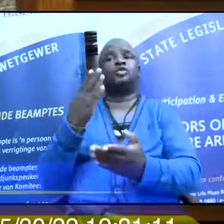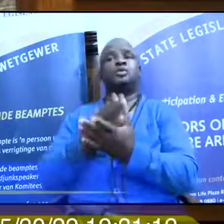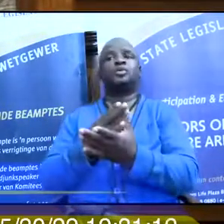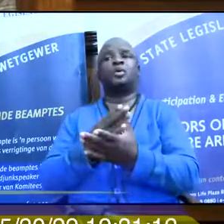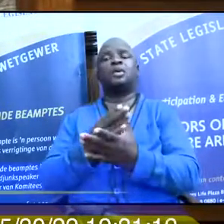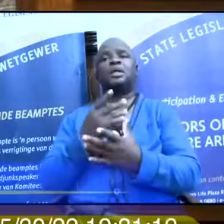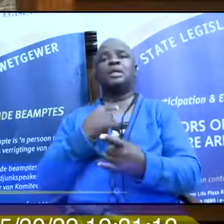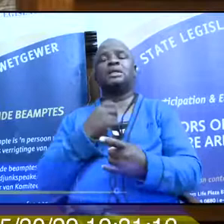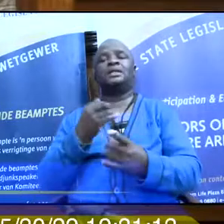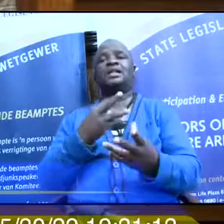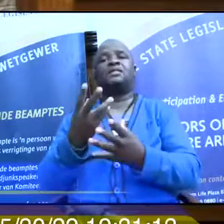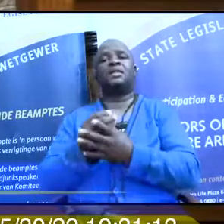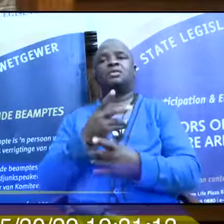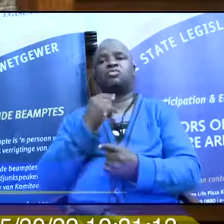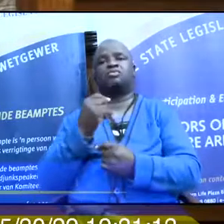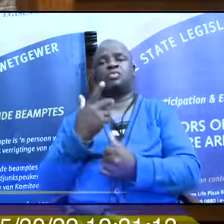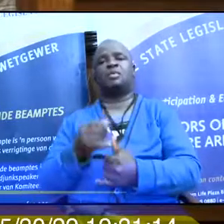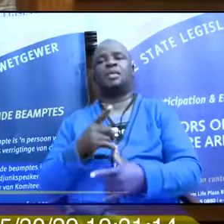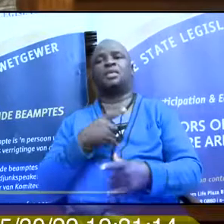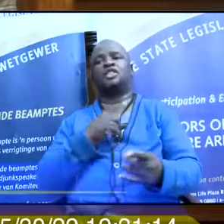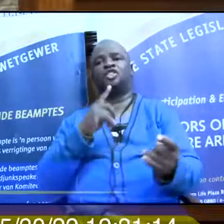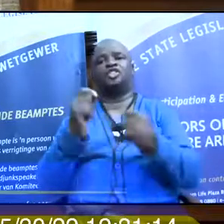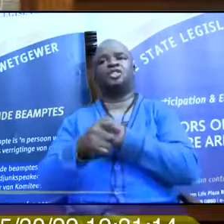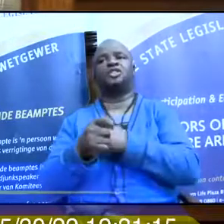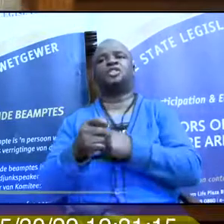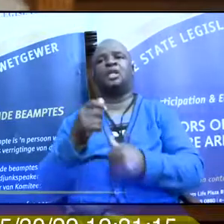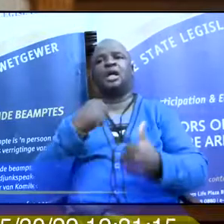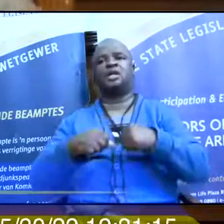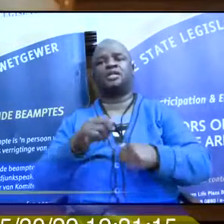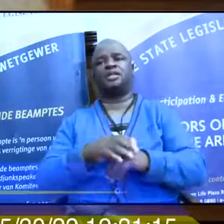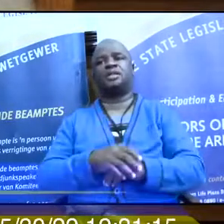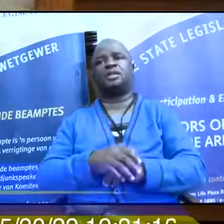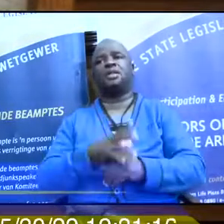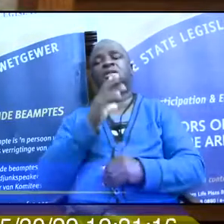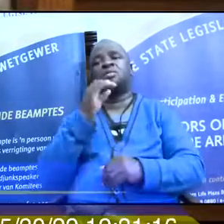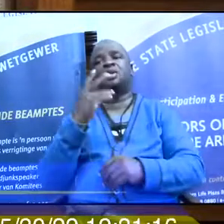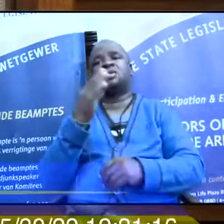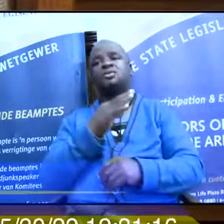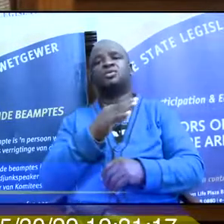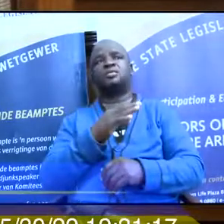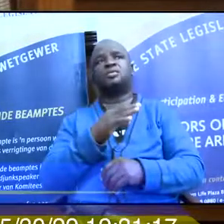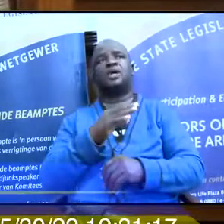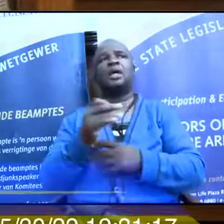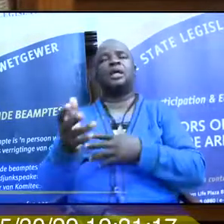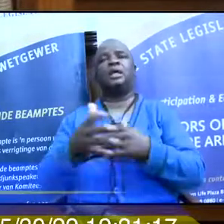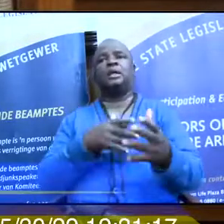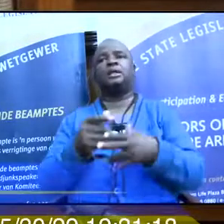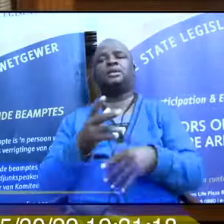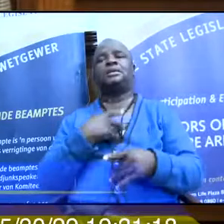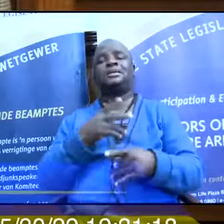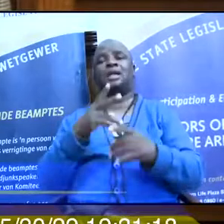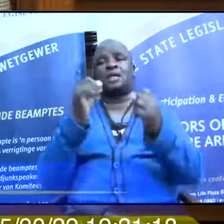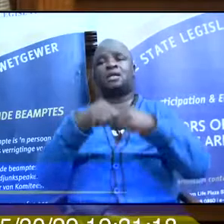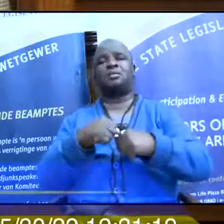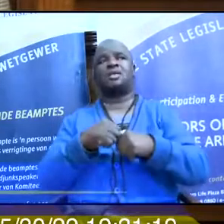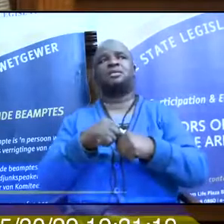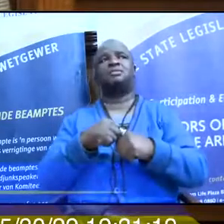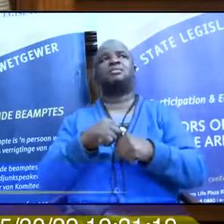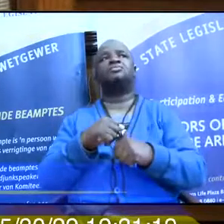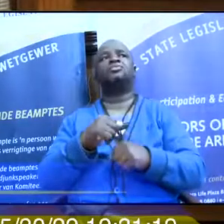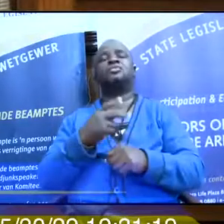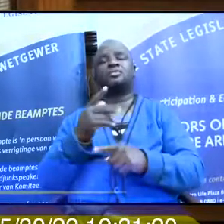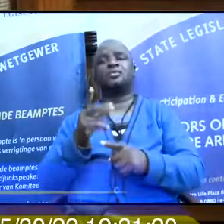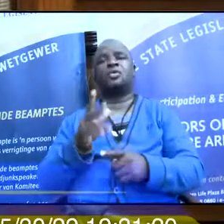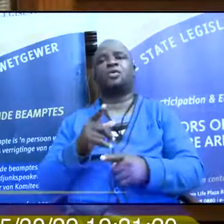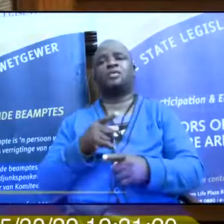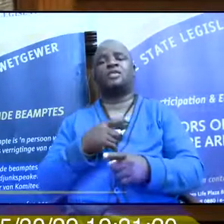talk into the work much as the speaker has indicated or alluded to the fact that whatever the resolutions or discussions that will arrive at